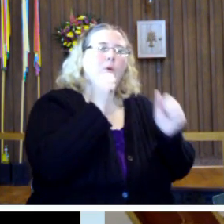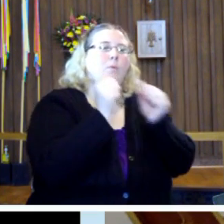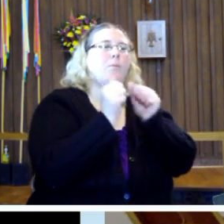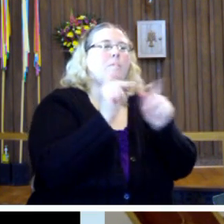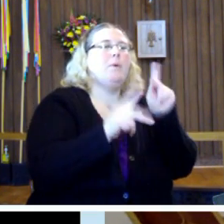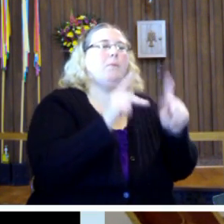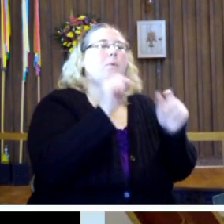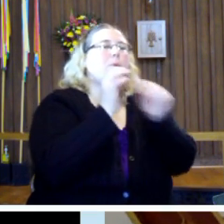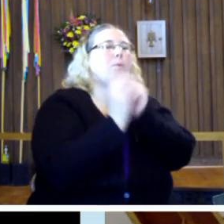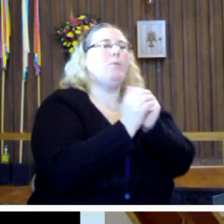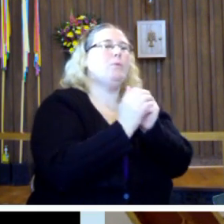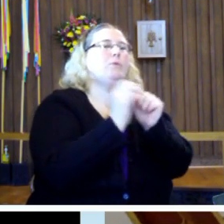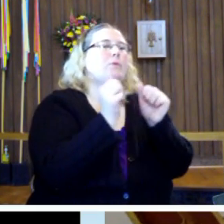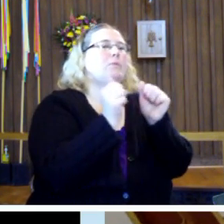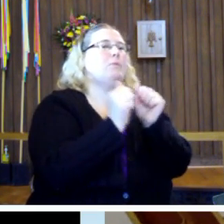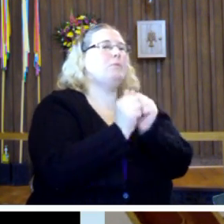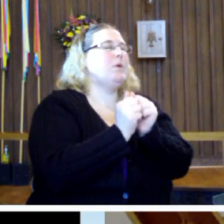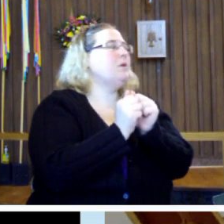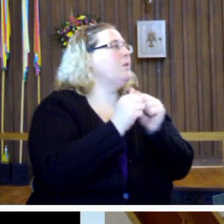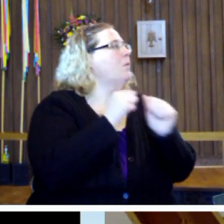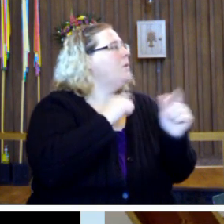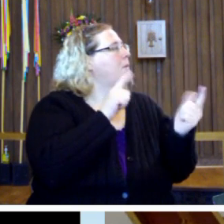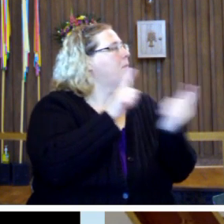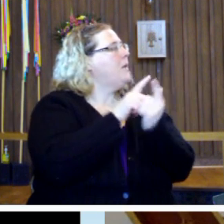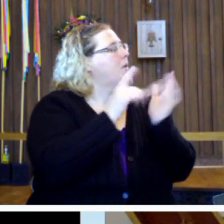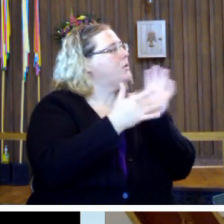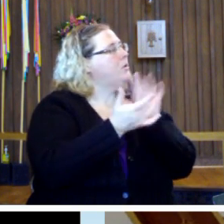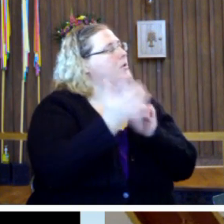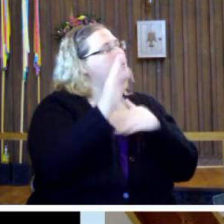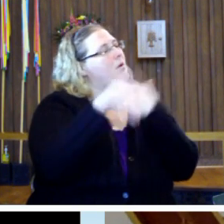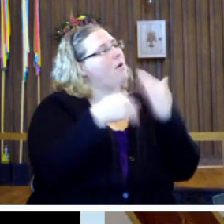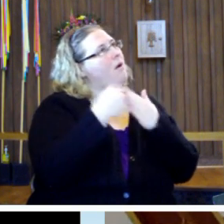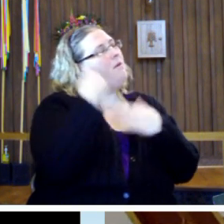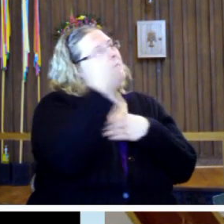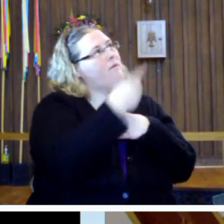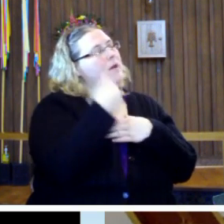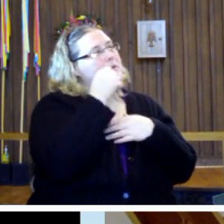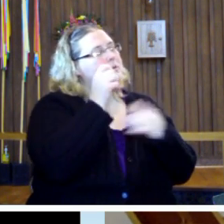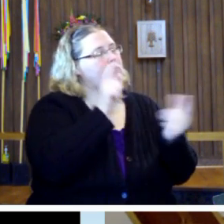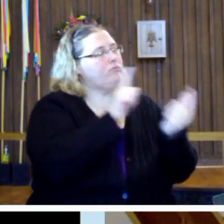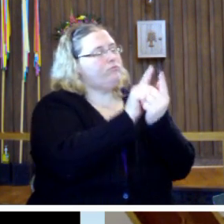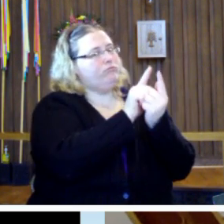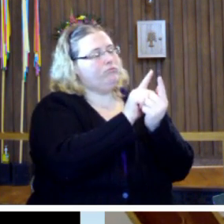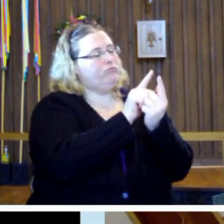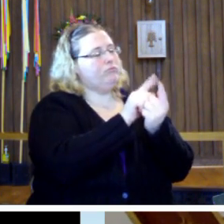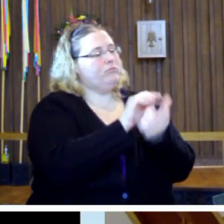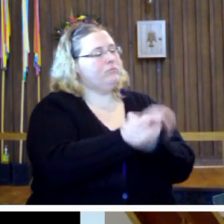with. We meet Jesus in every human face that we encounter.